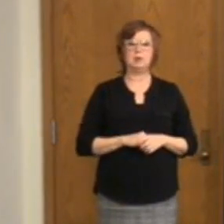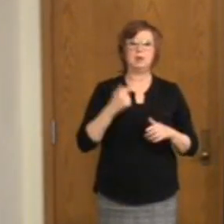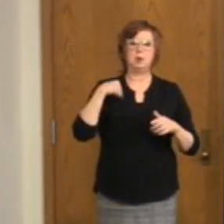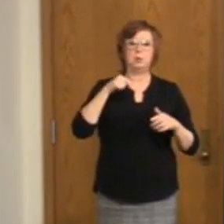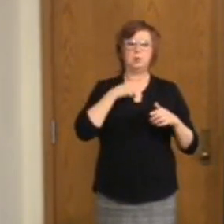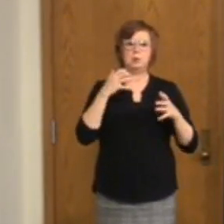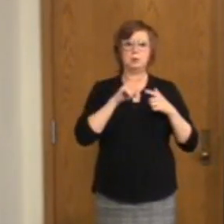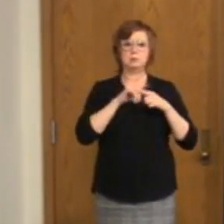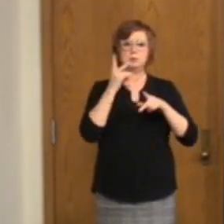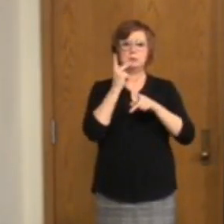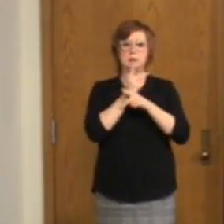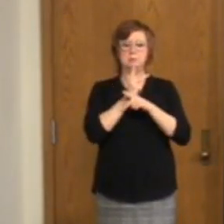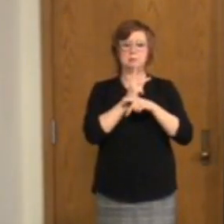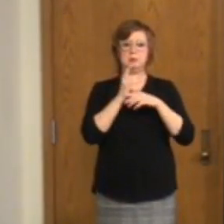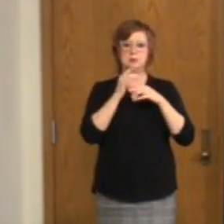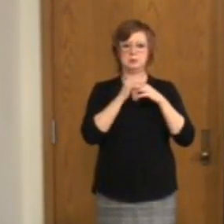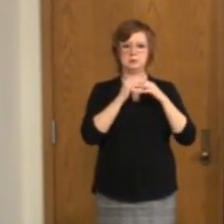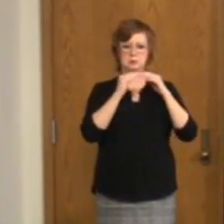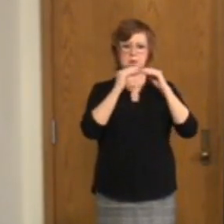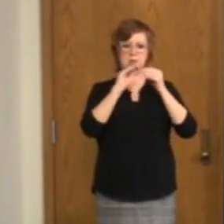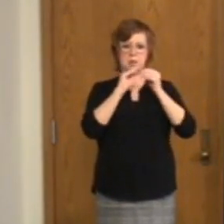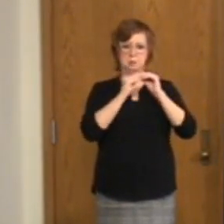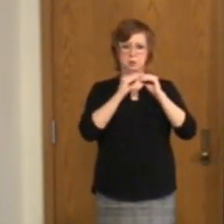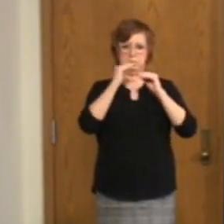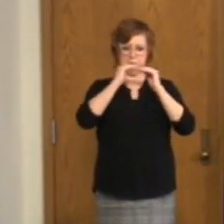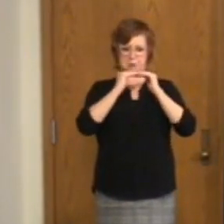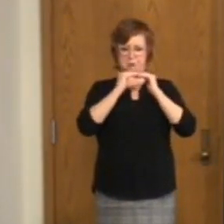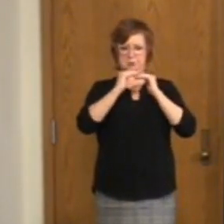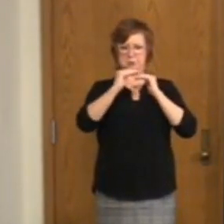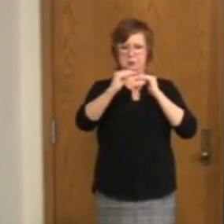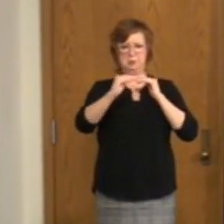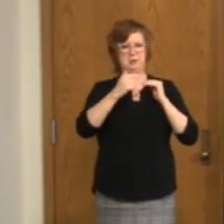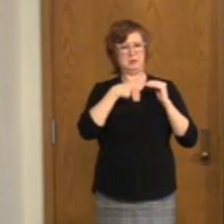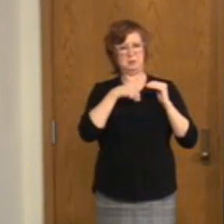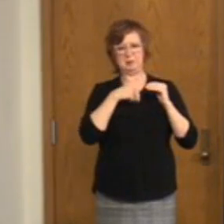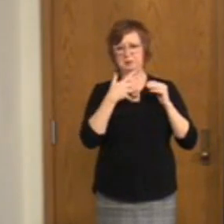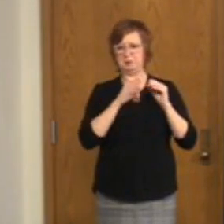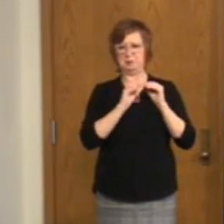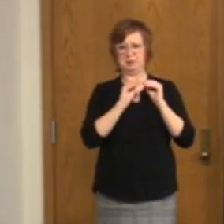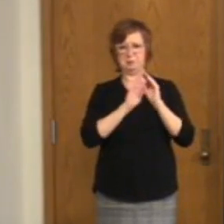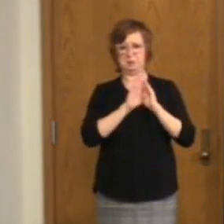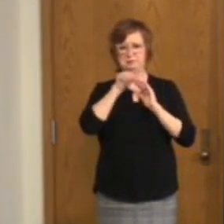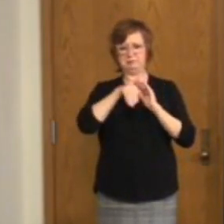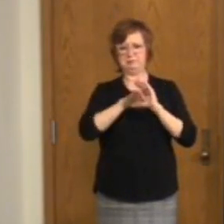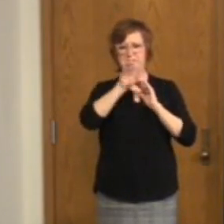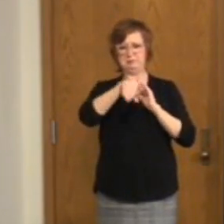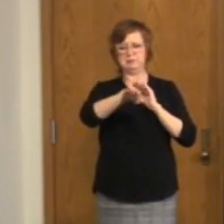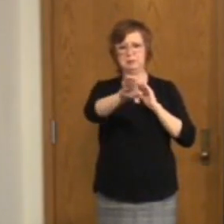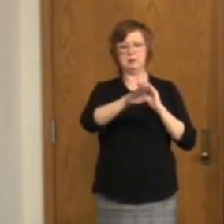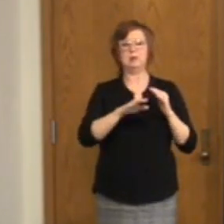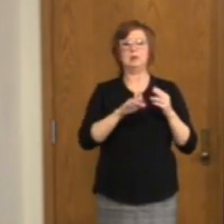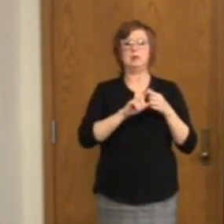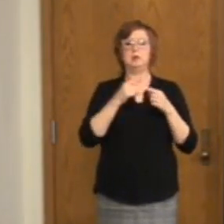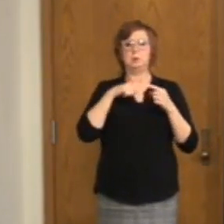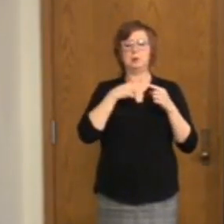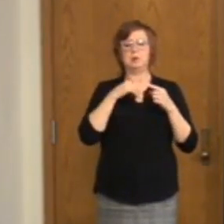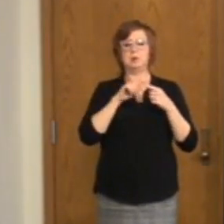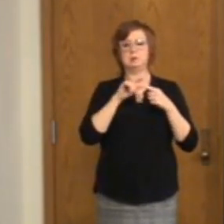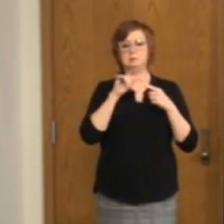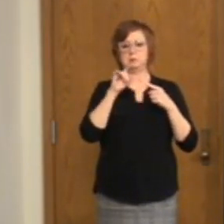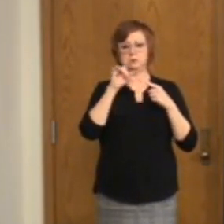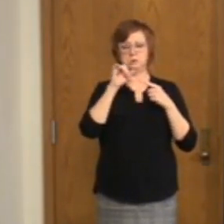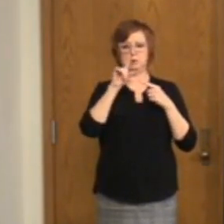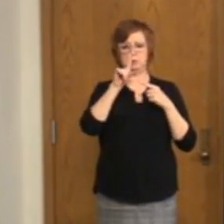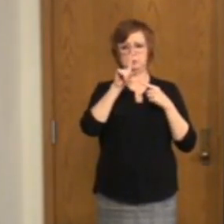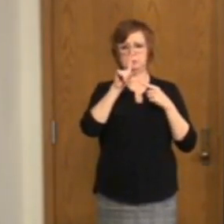average of our new cases is now down to 144. That's down about 55% from our peak in January. Hospitalizations sit at